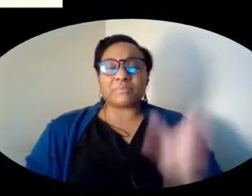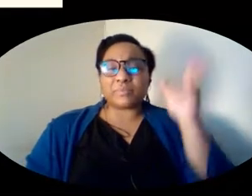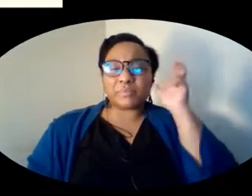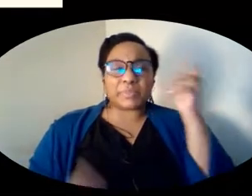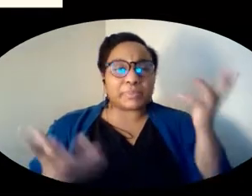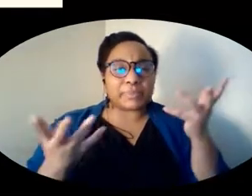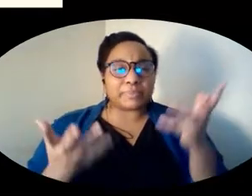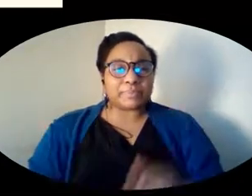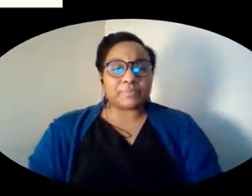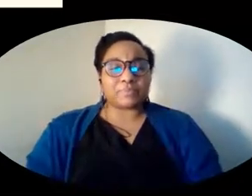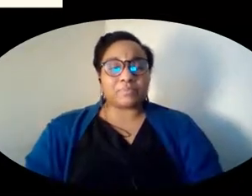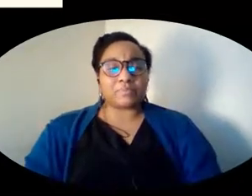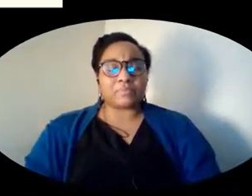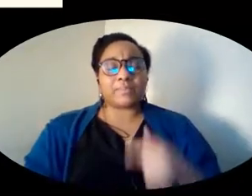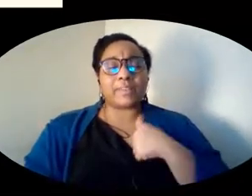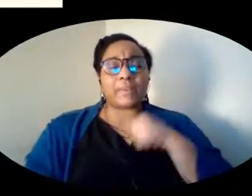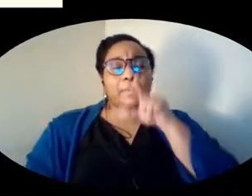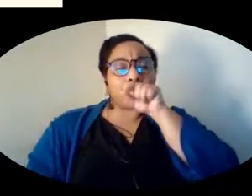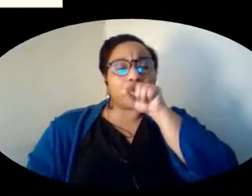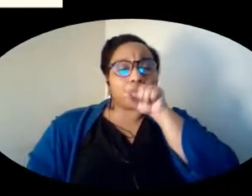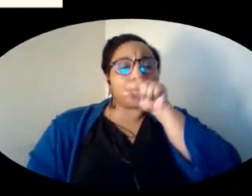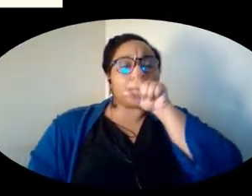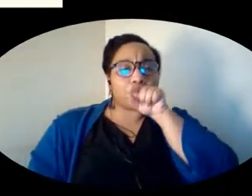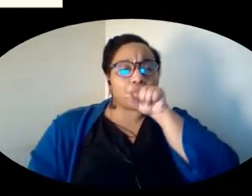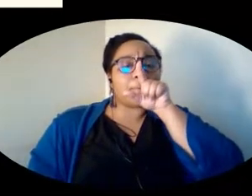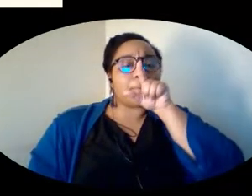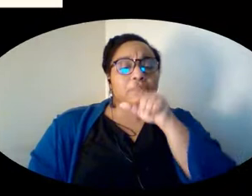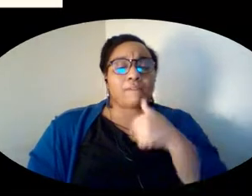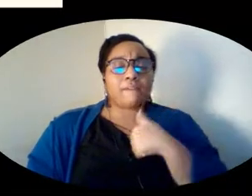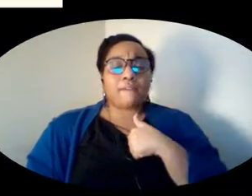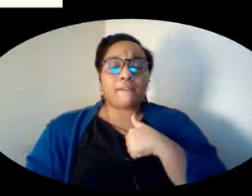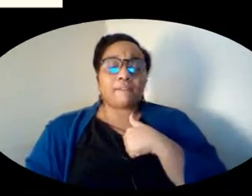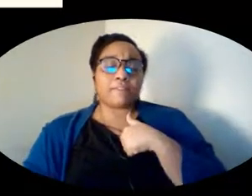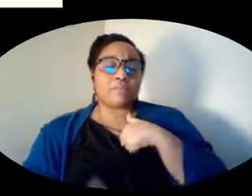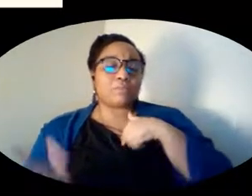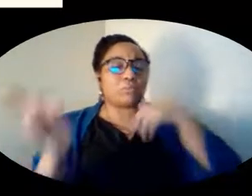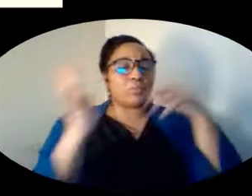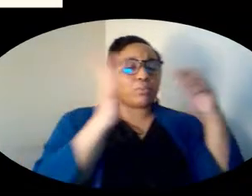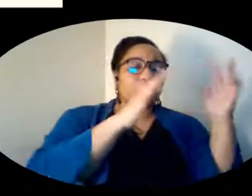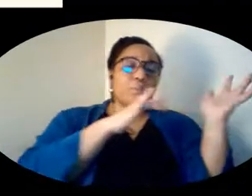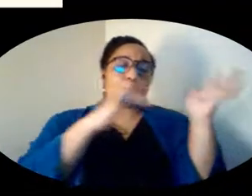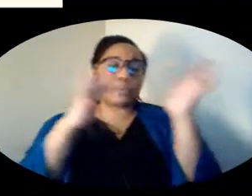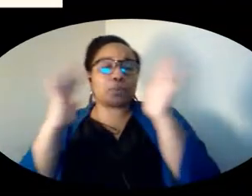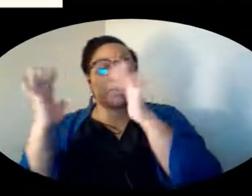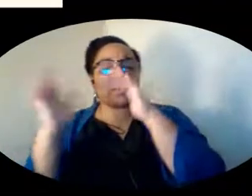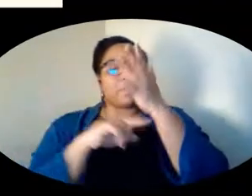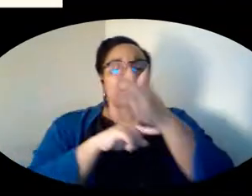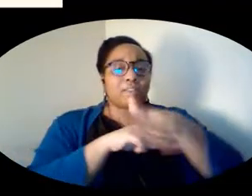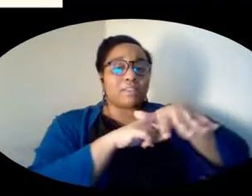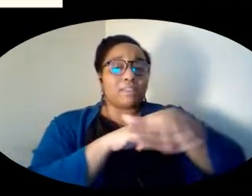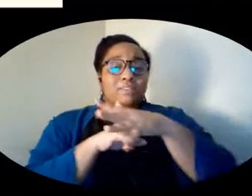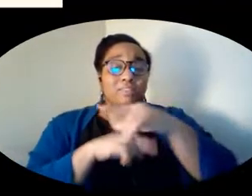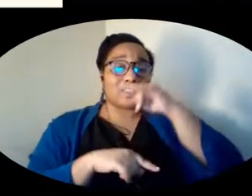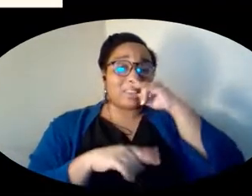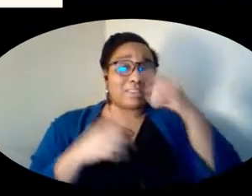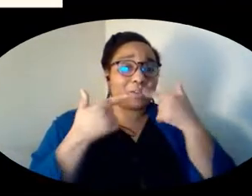hear? I hear birds chirping and the wind shaking the leaves. I hear